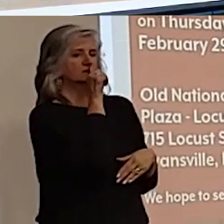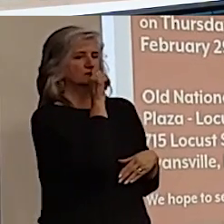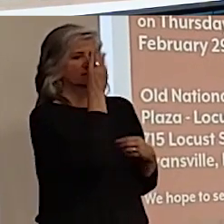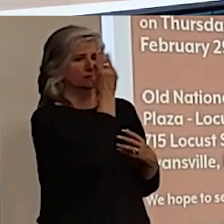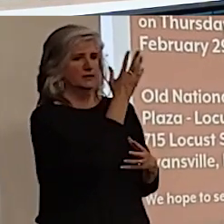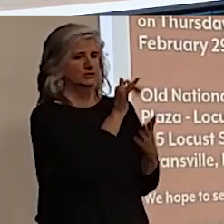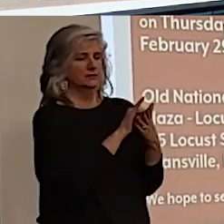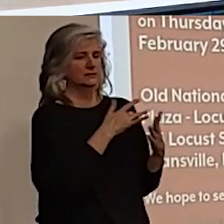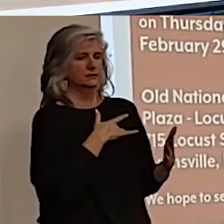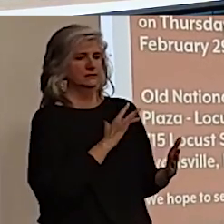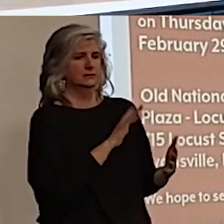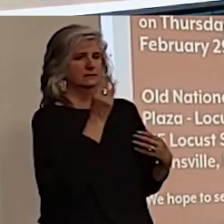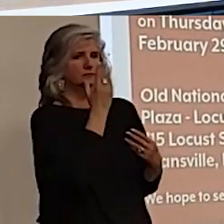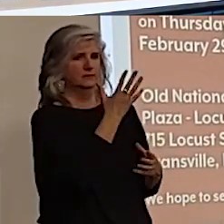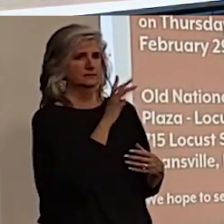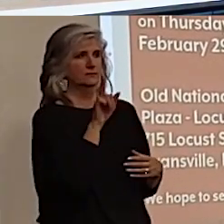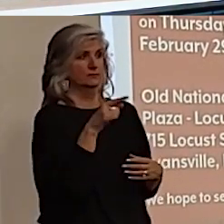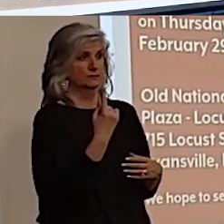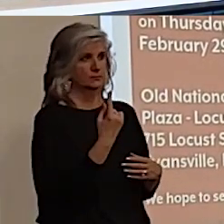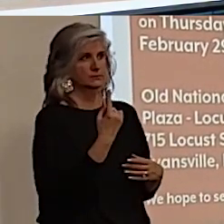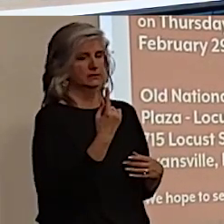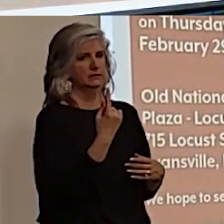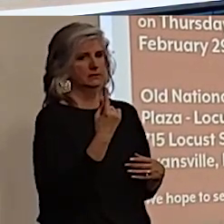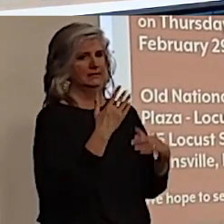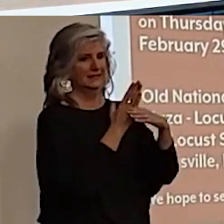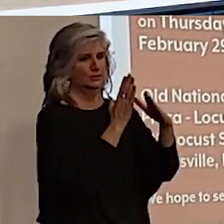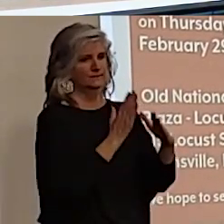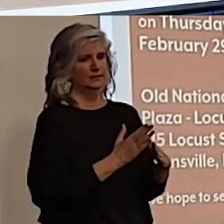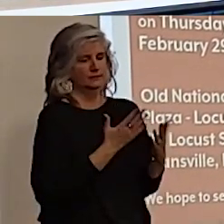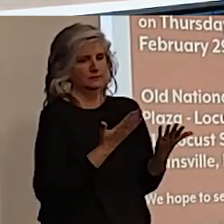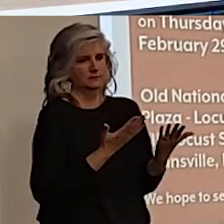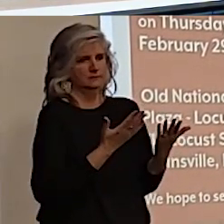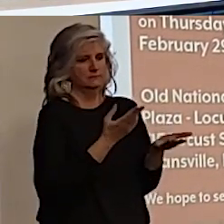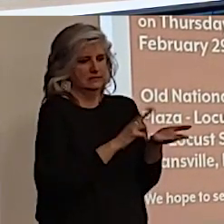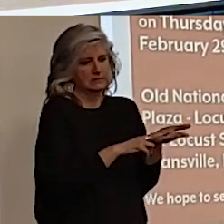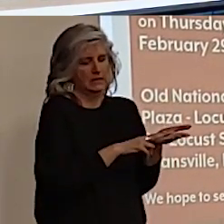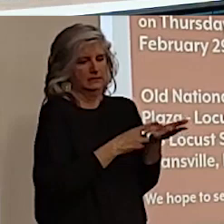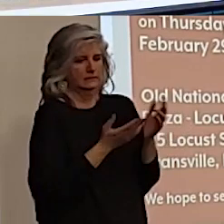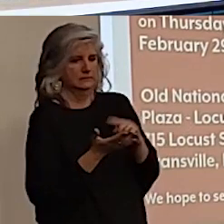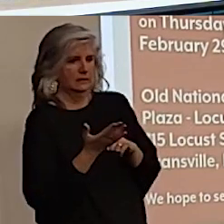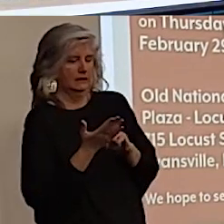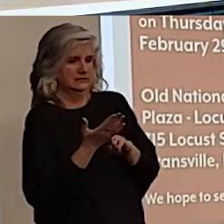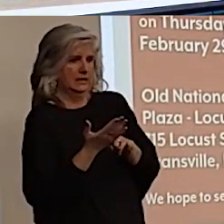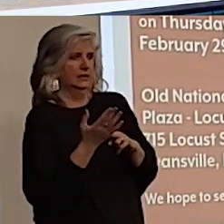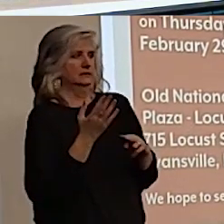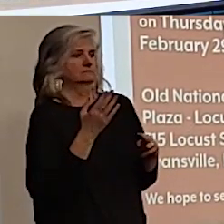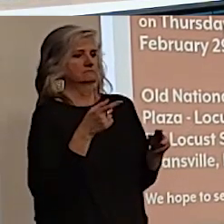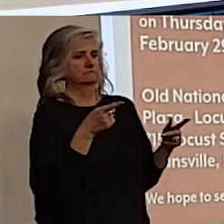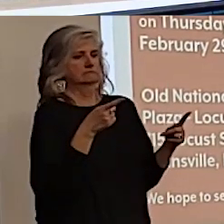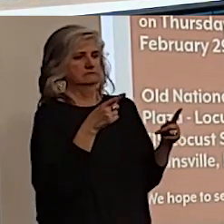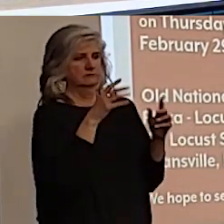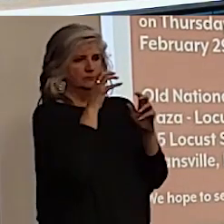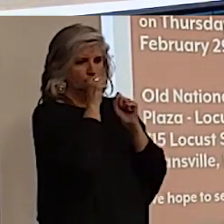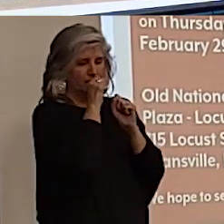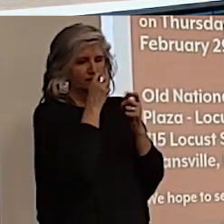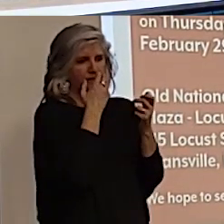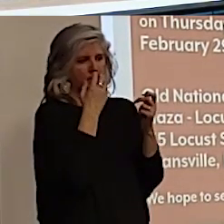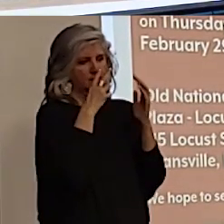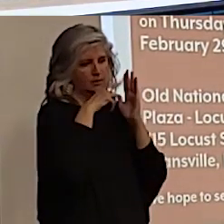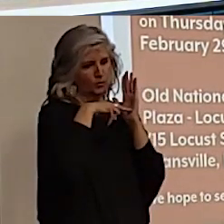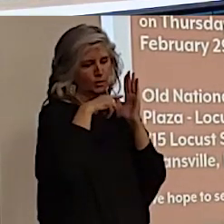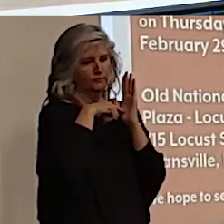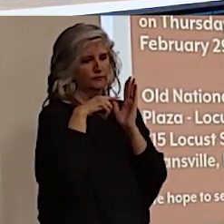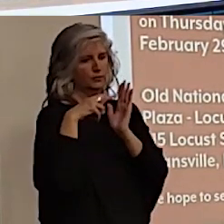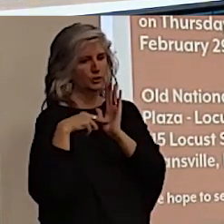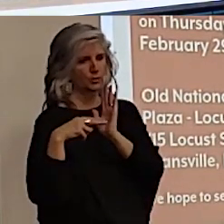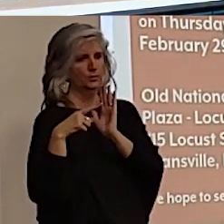maybe sensitive information that only interveners that sign a non-disclosure agreement can access, review, make sure there's, you know,